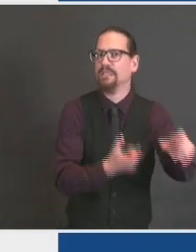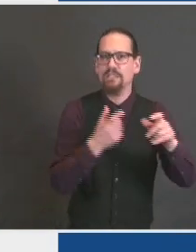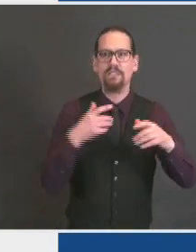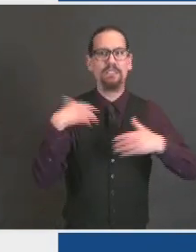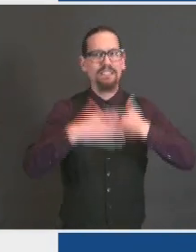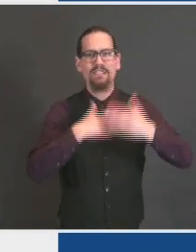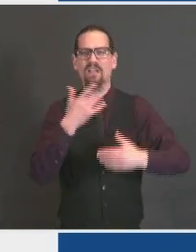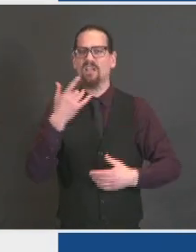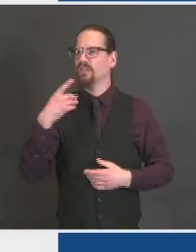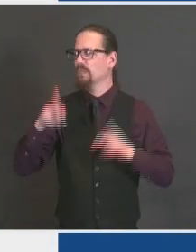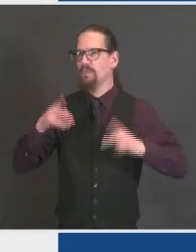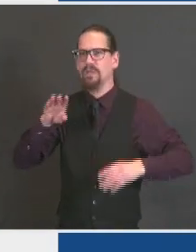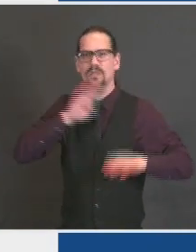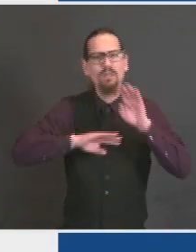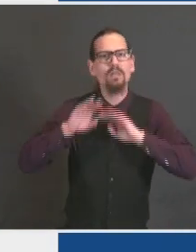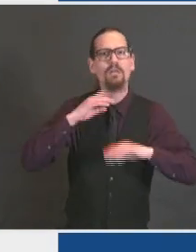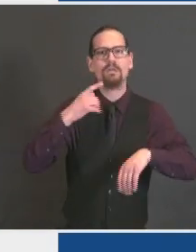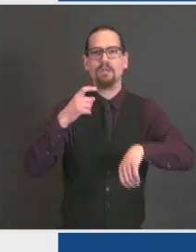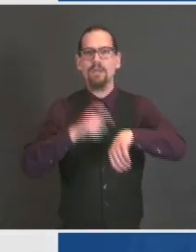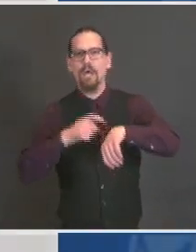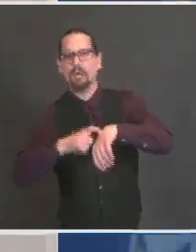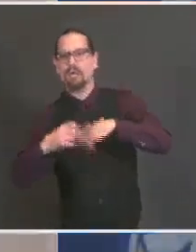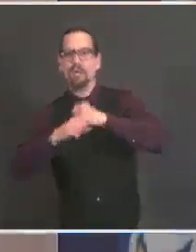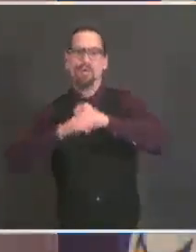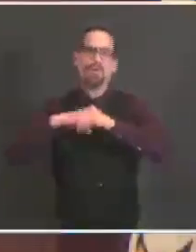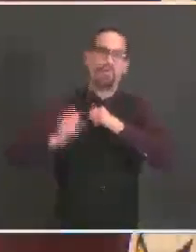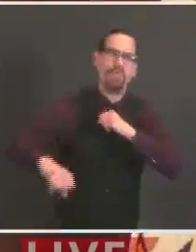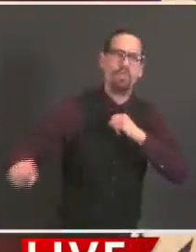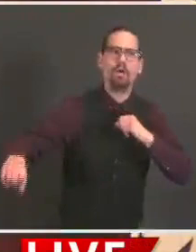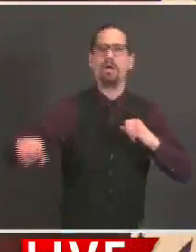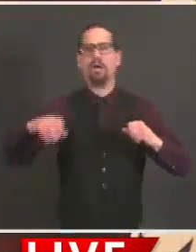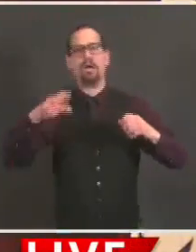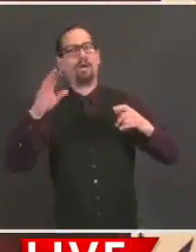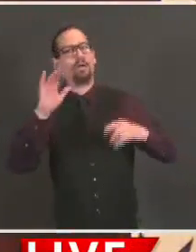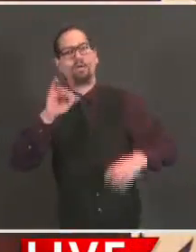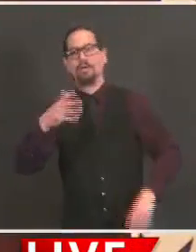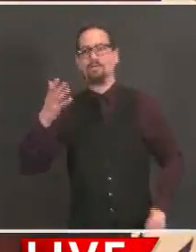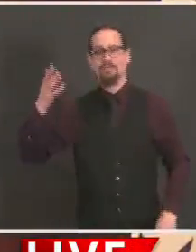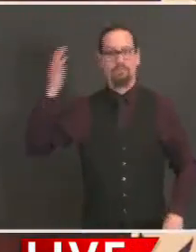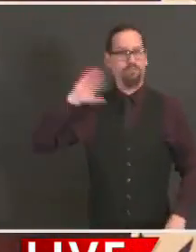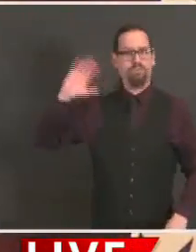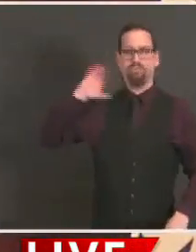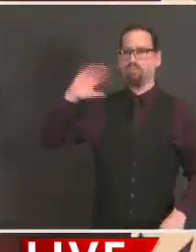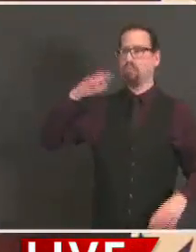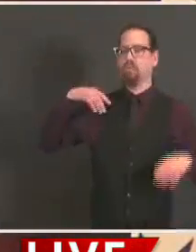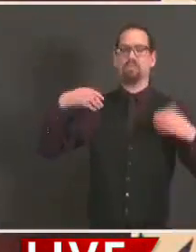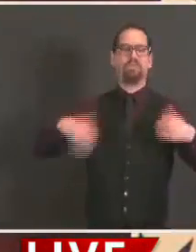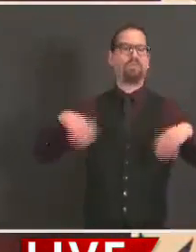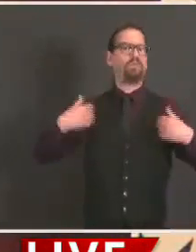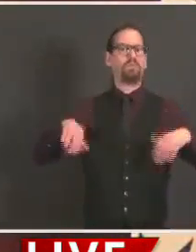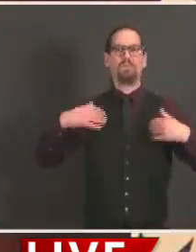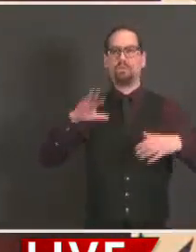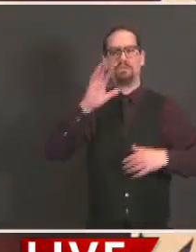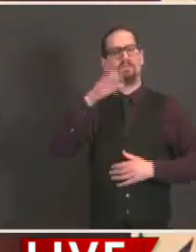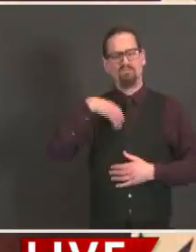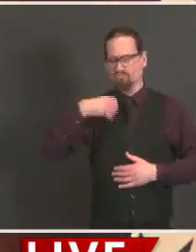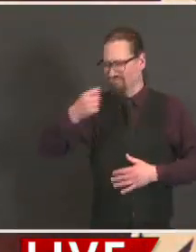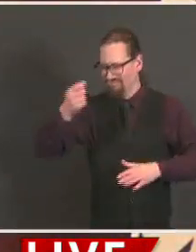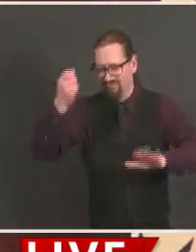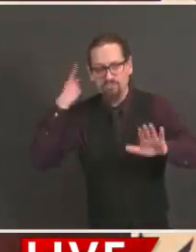so long. And we promised and said, we hear you, we agree, we are working on it, and we will get it